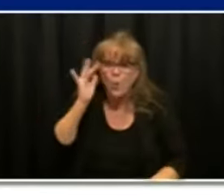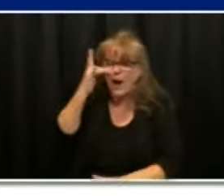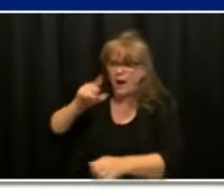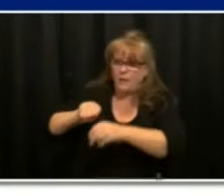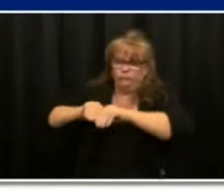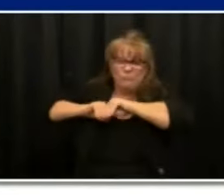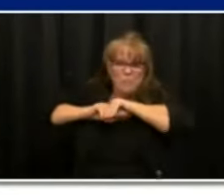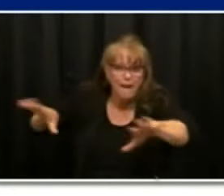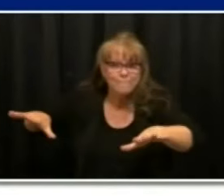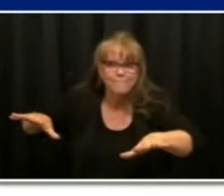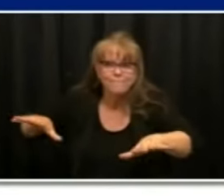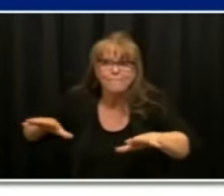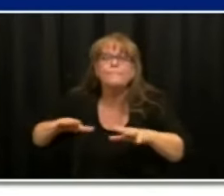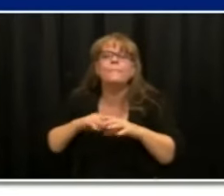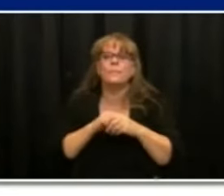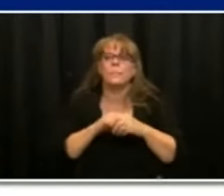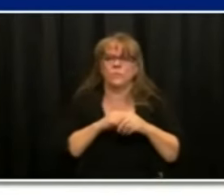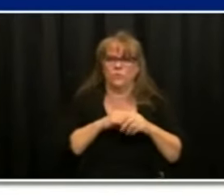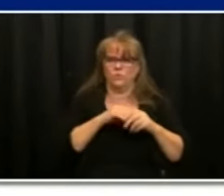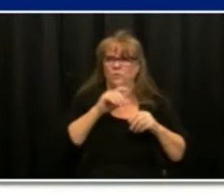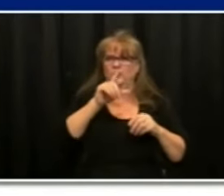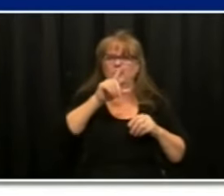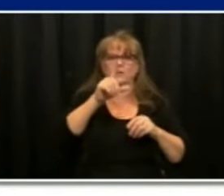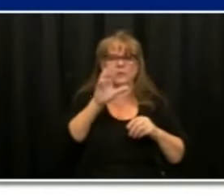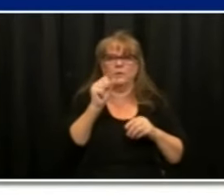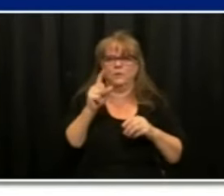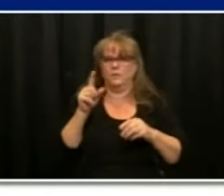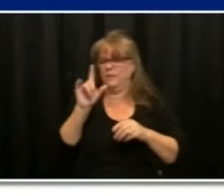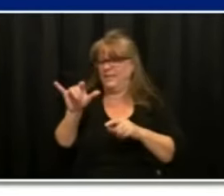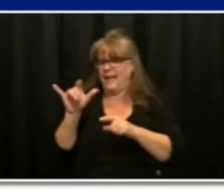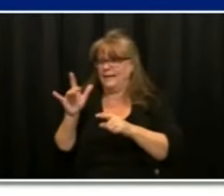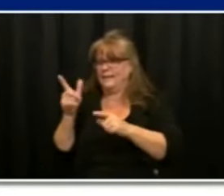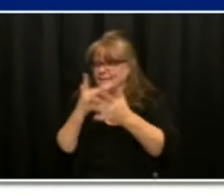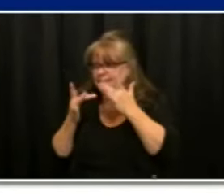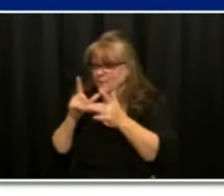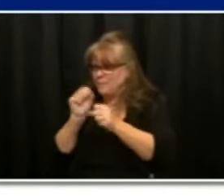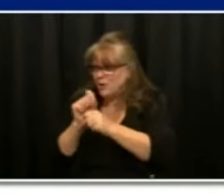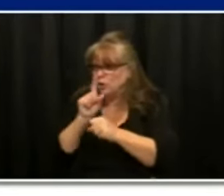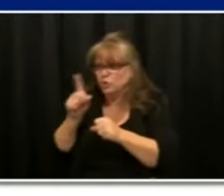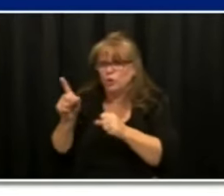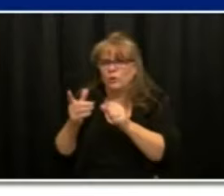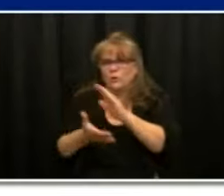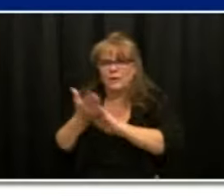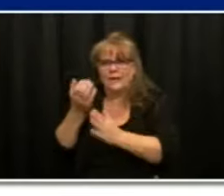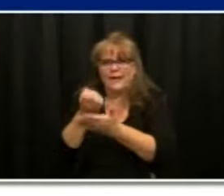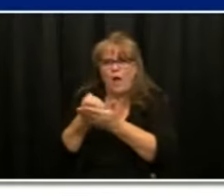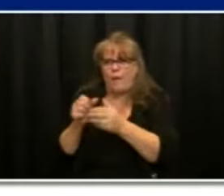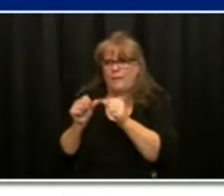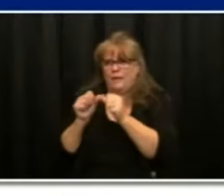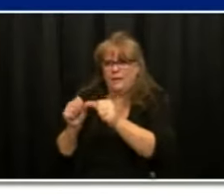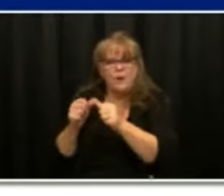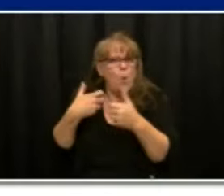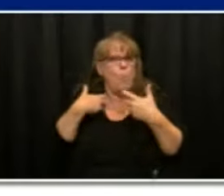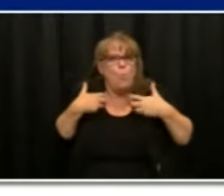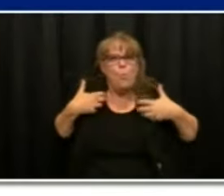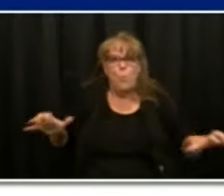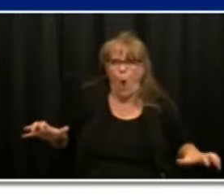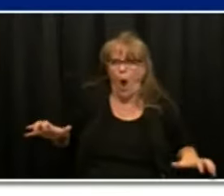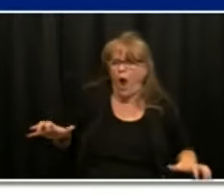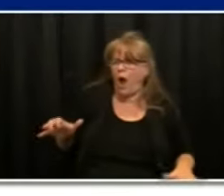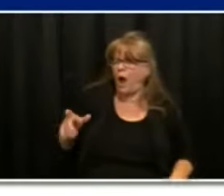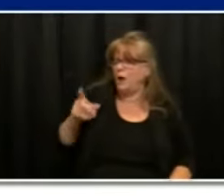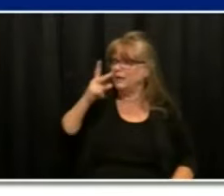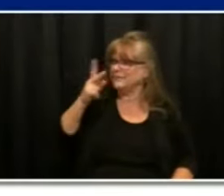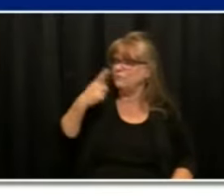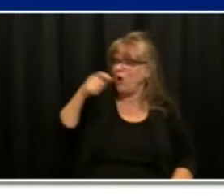has to go there again. In terms of moving between the levels, each level is defined by 3 metrics: how much the virus is